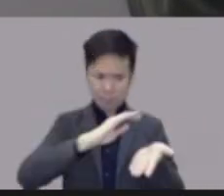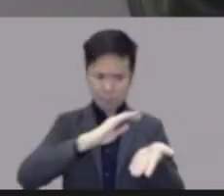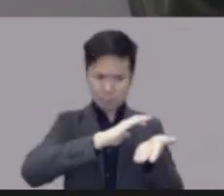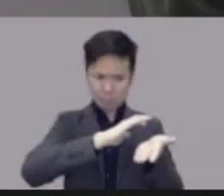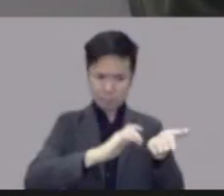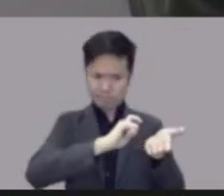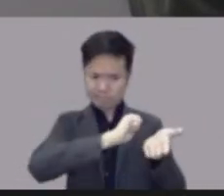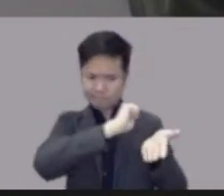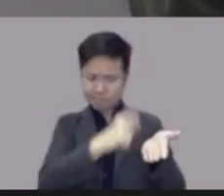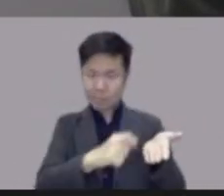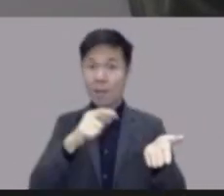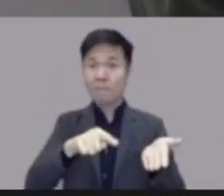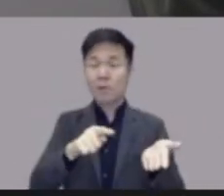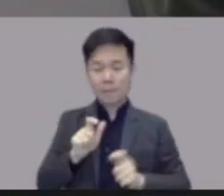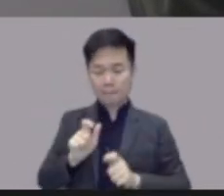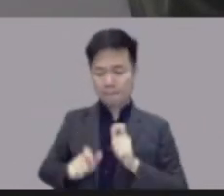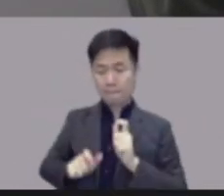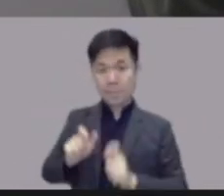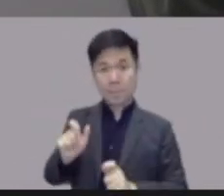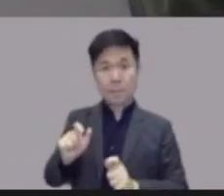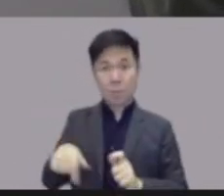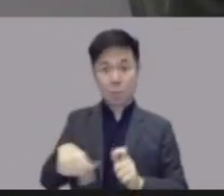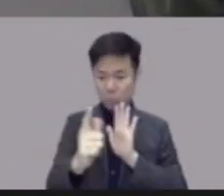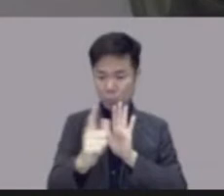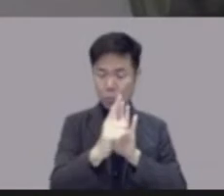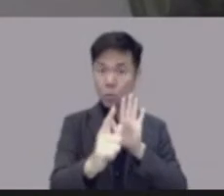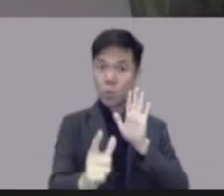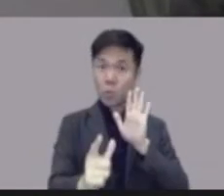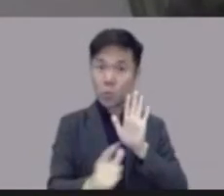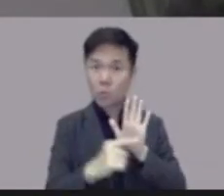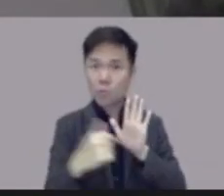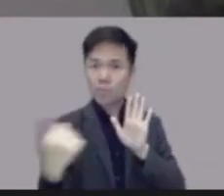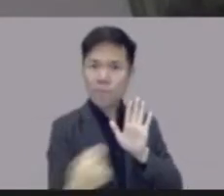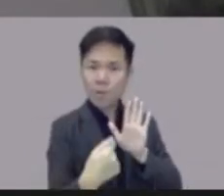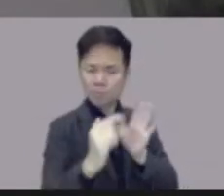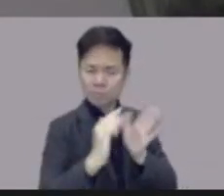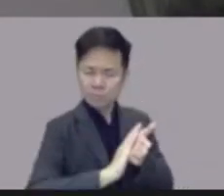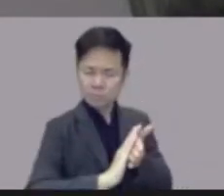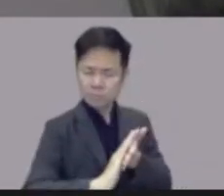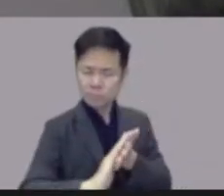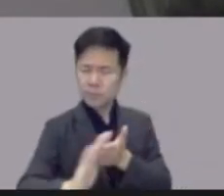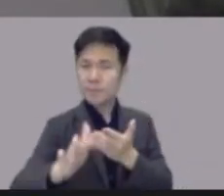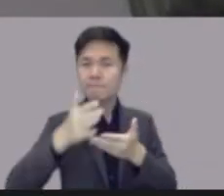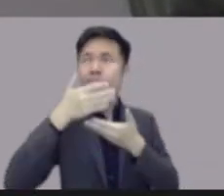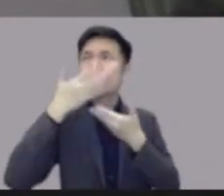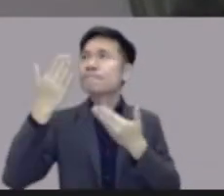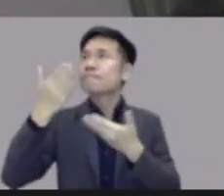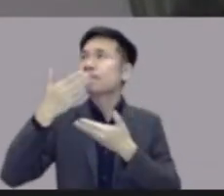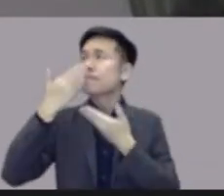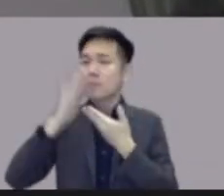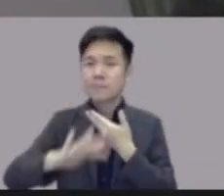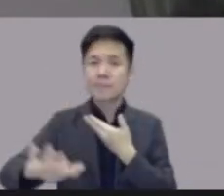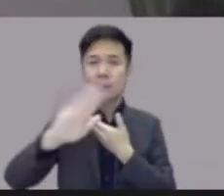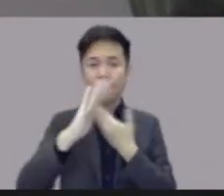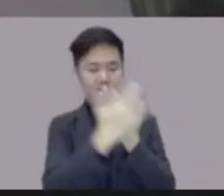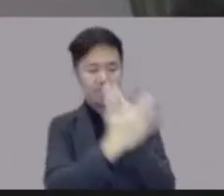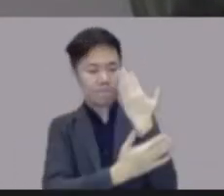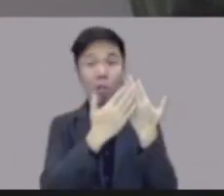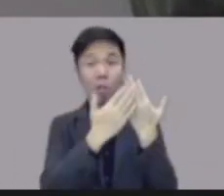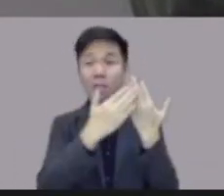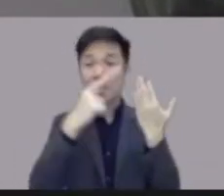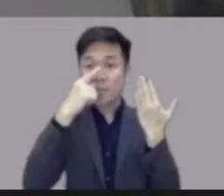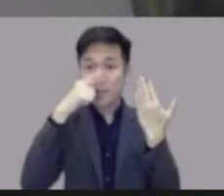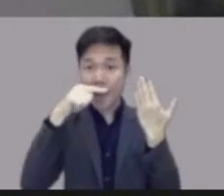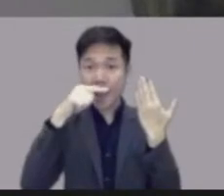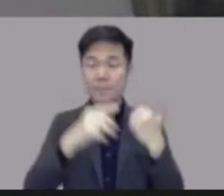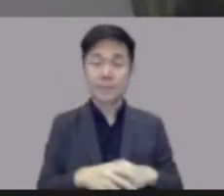citizen-led clean air legislation for Thailand this draft legislation addresses the underlying structural